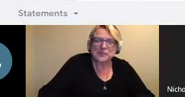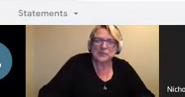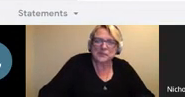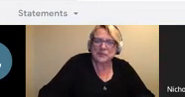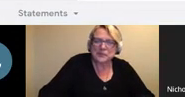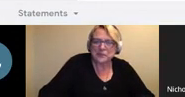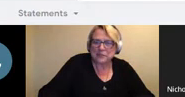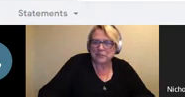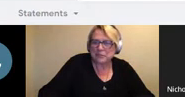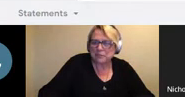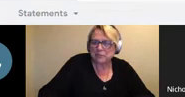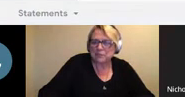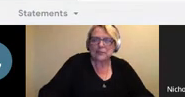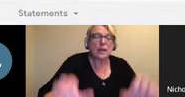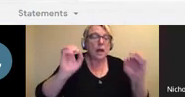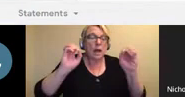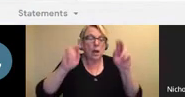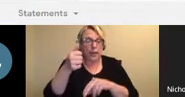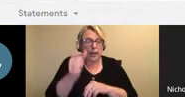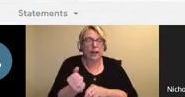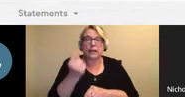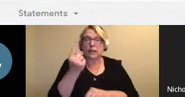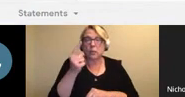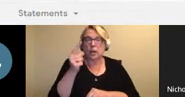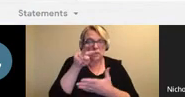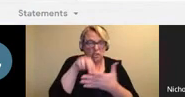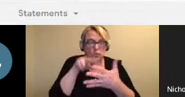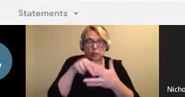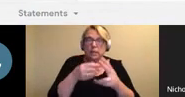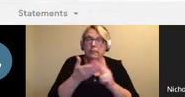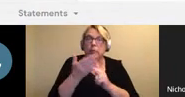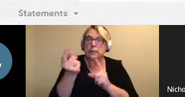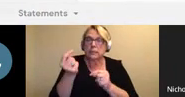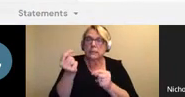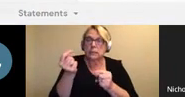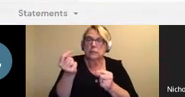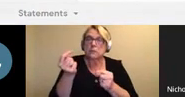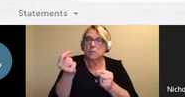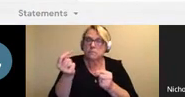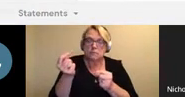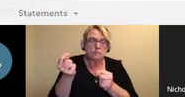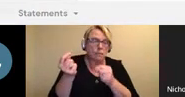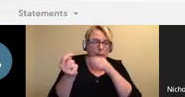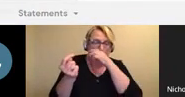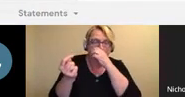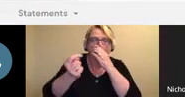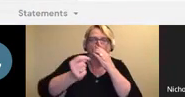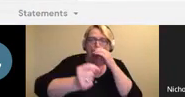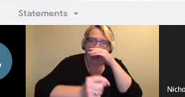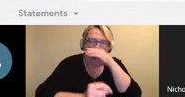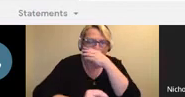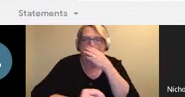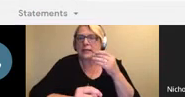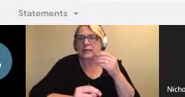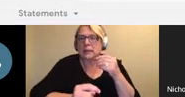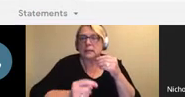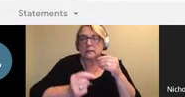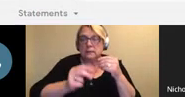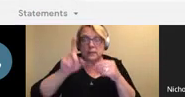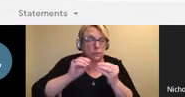Okay, does anybody need any more time? If you do need more time, please, I guess, raise your hand